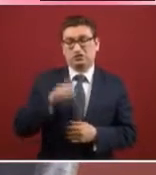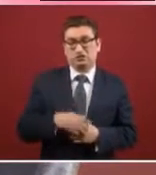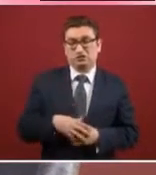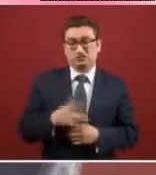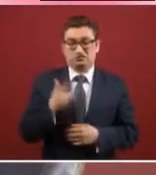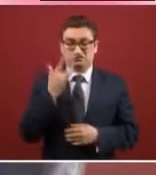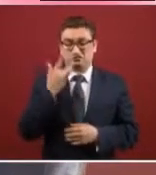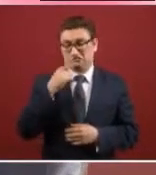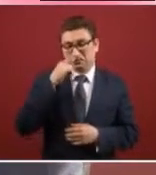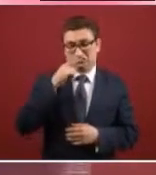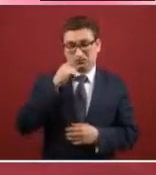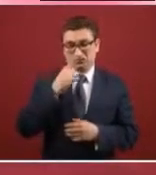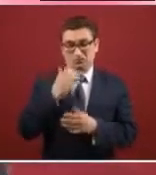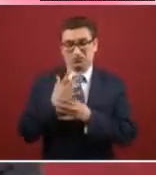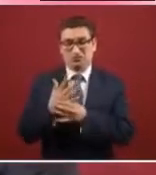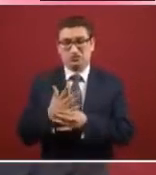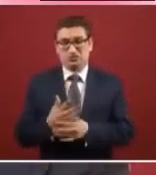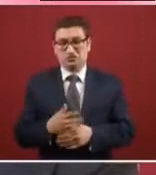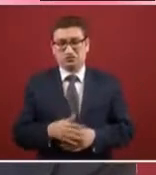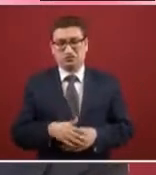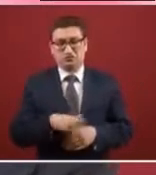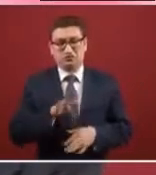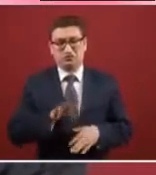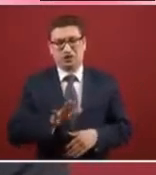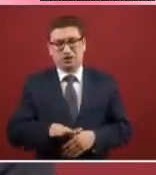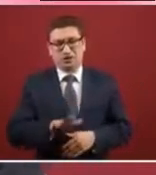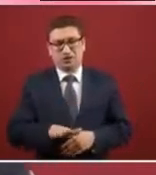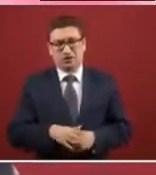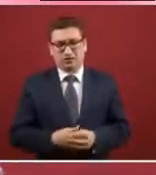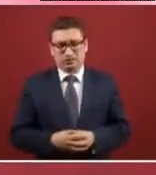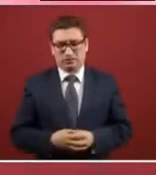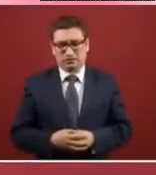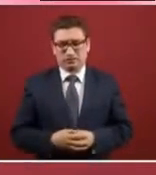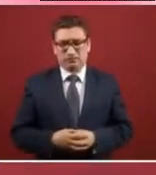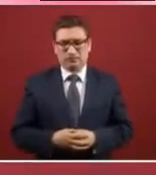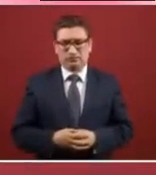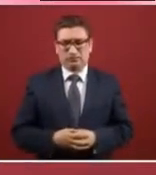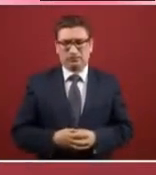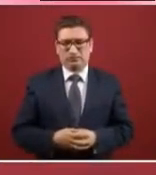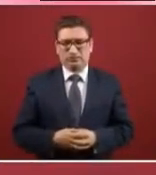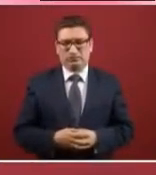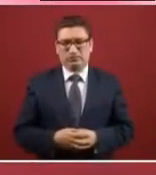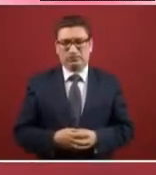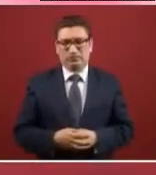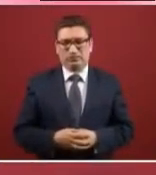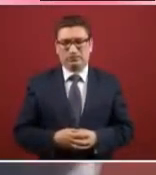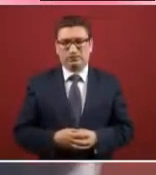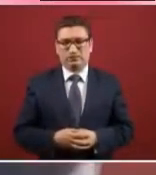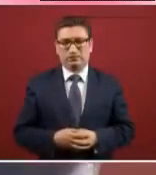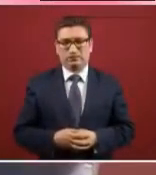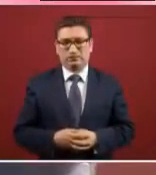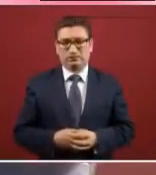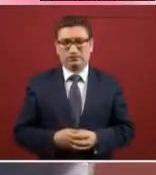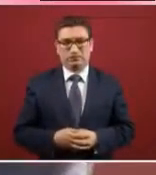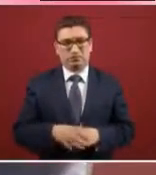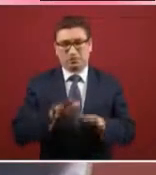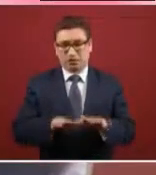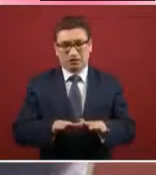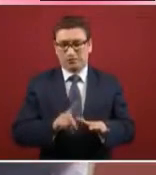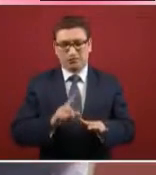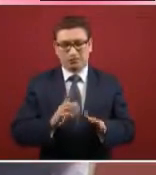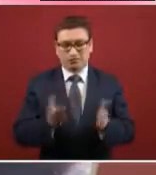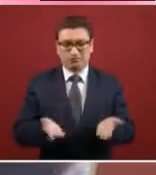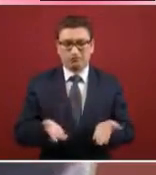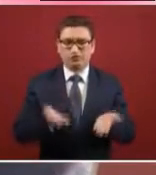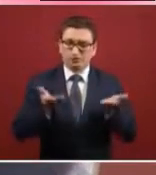decía, highfalutin, bájalo, lower it a little bit. Y no, es but súbele. No, it